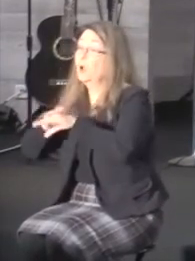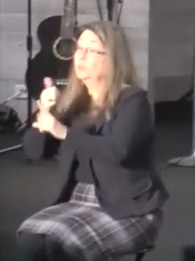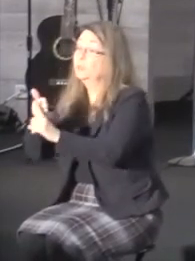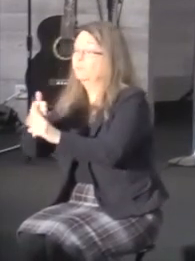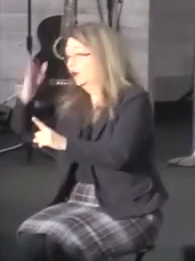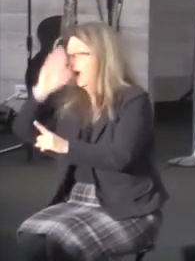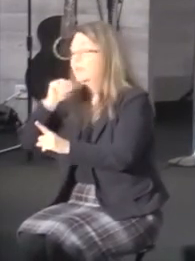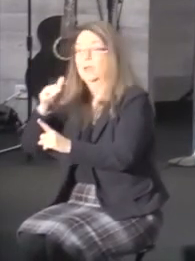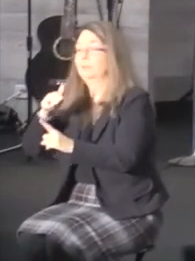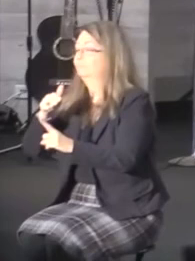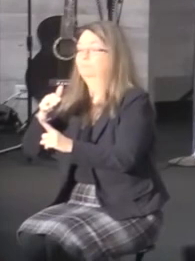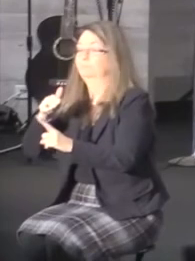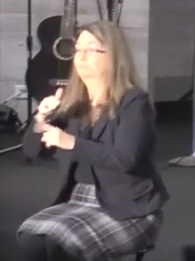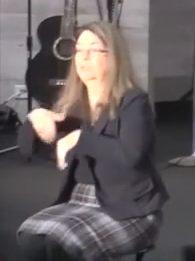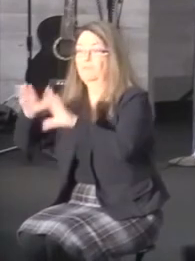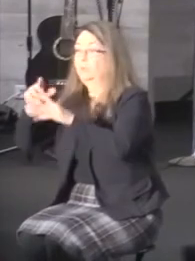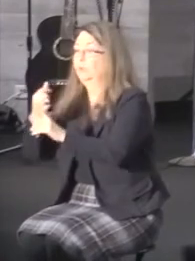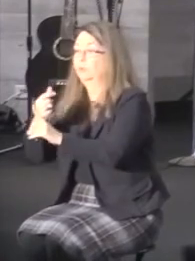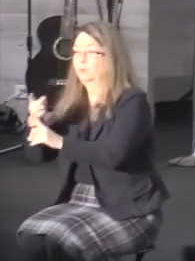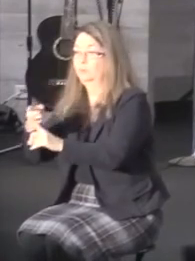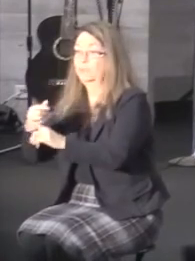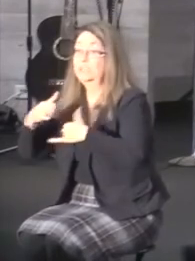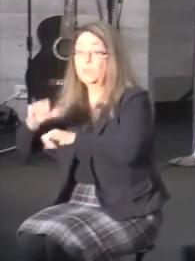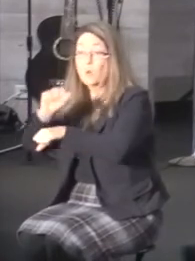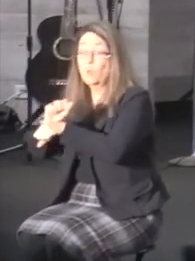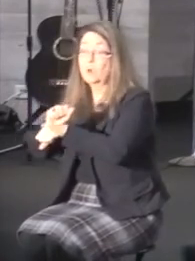up on you. He is still at work. He can help